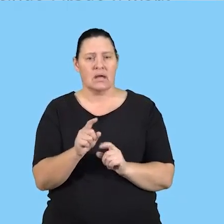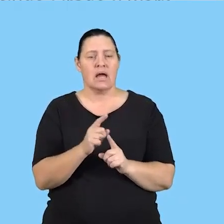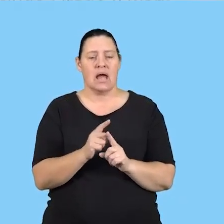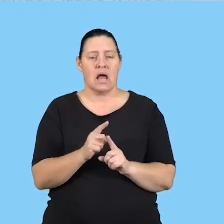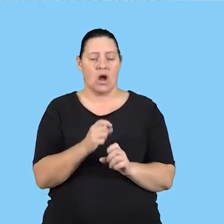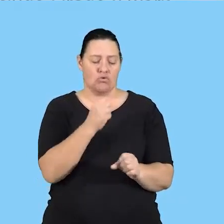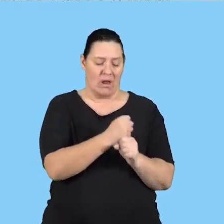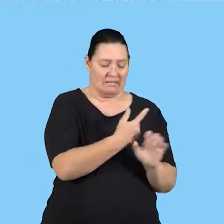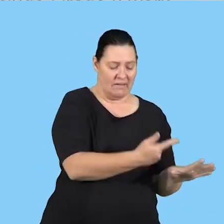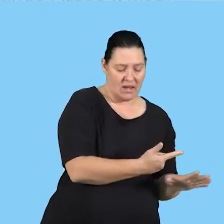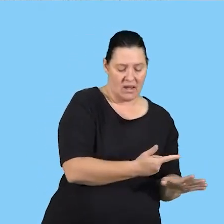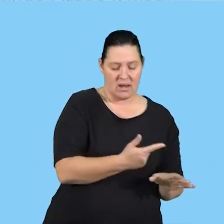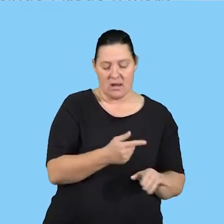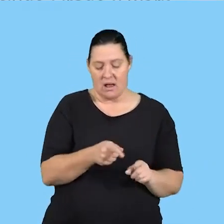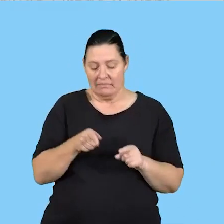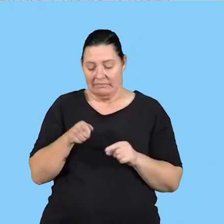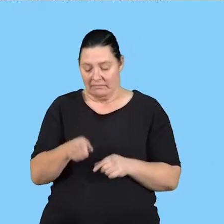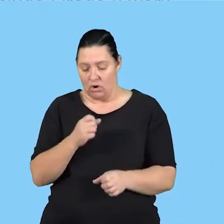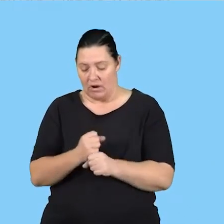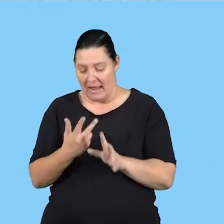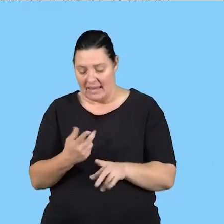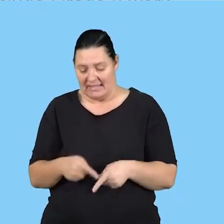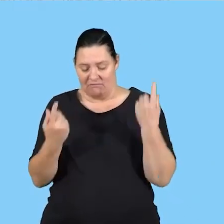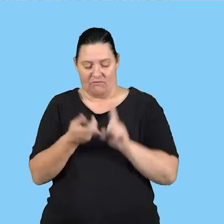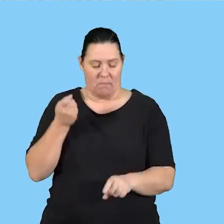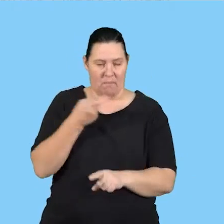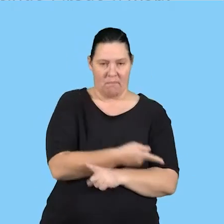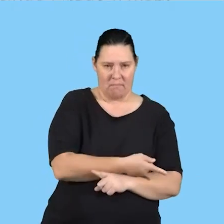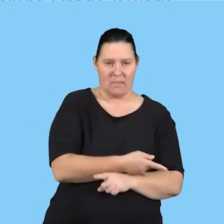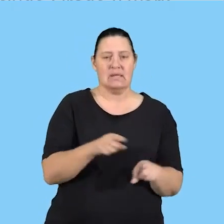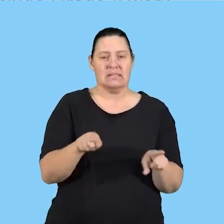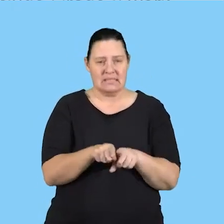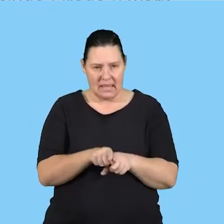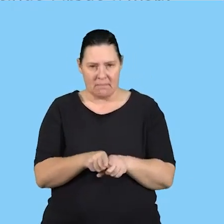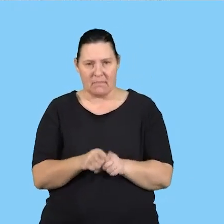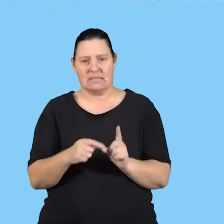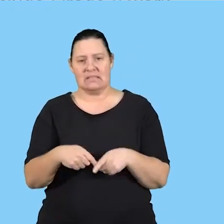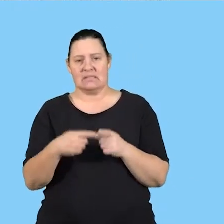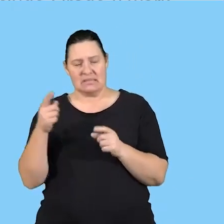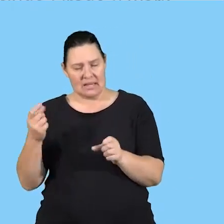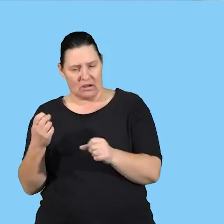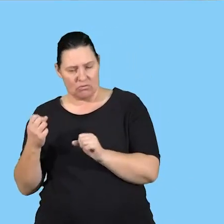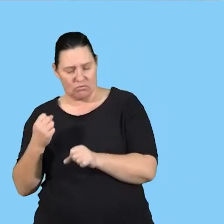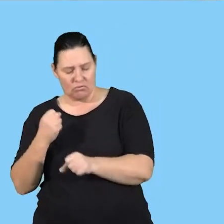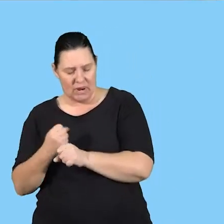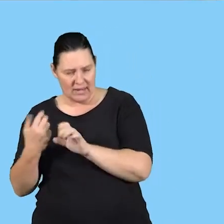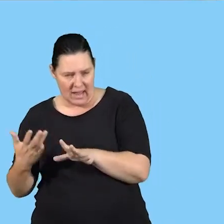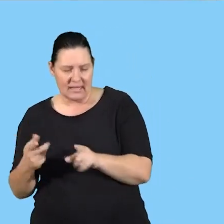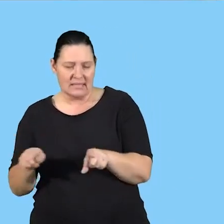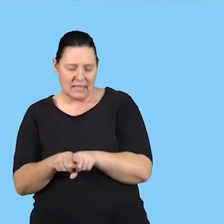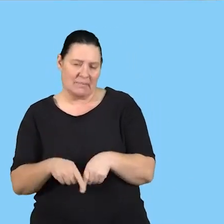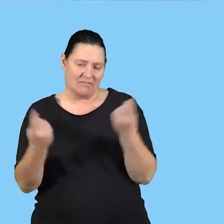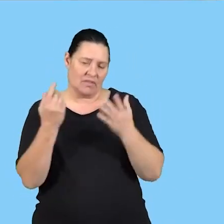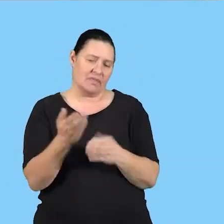is different from grade 7, and so as grade 9. However, colleagues, we